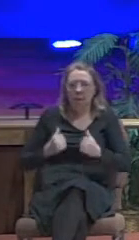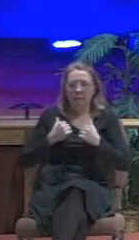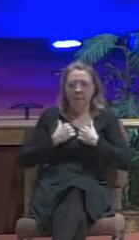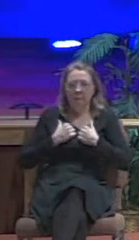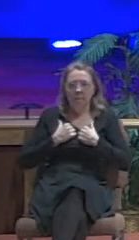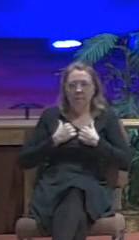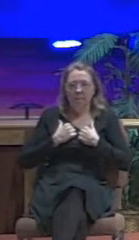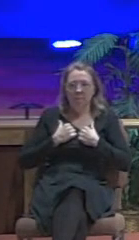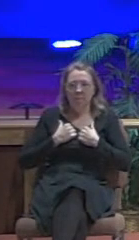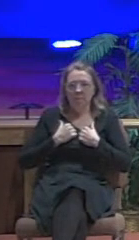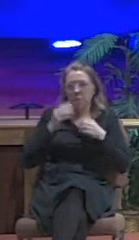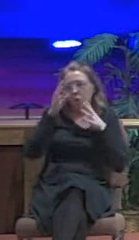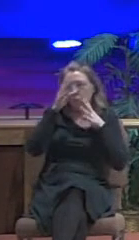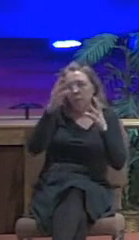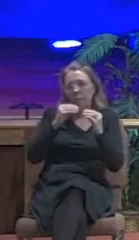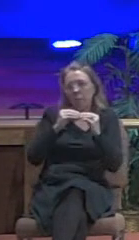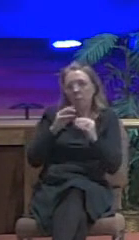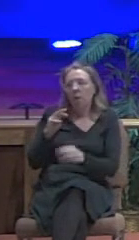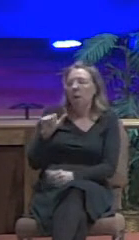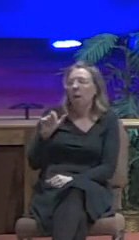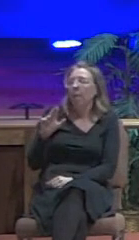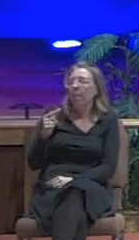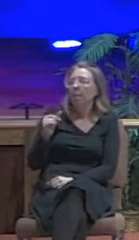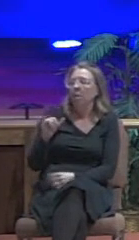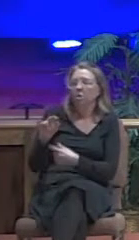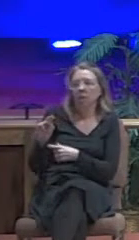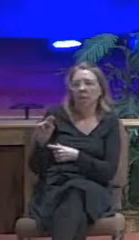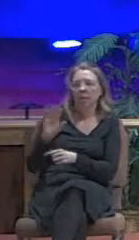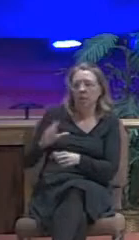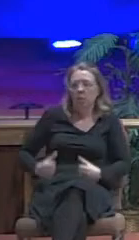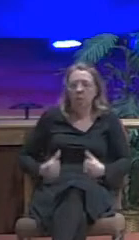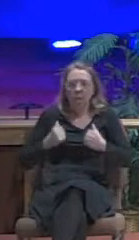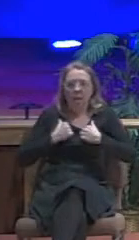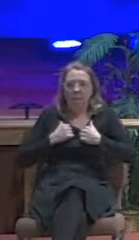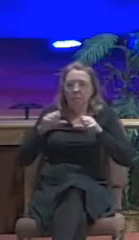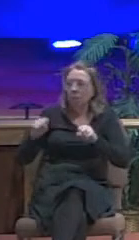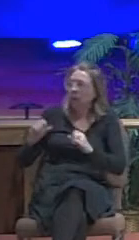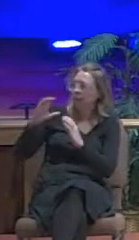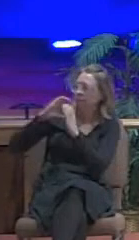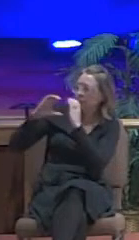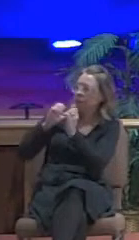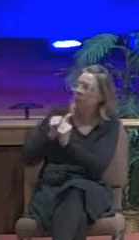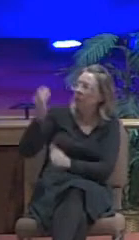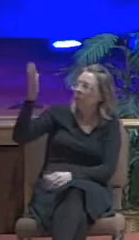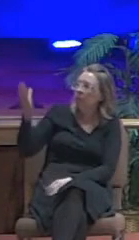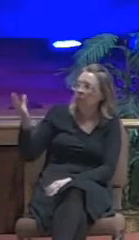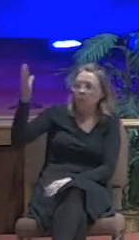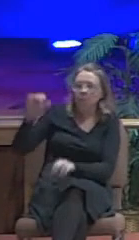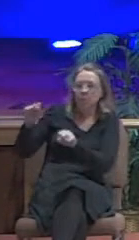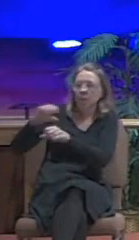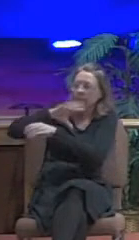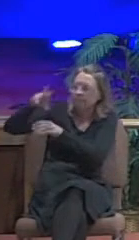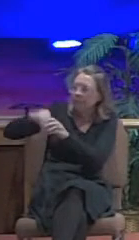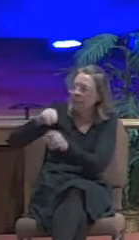more space that I can speak to you. You create more space that you can invest in the kingdom of God.